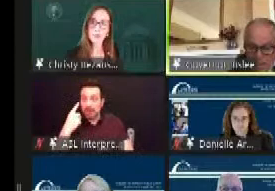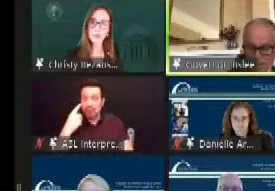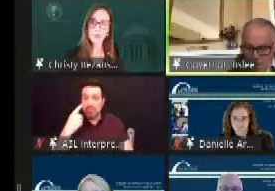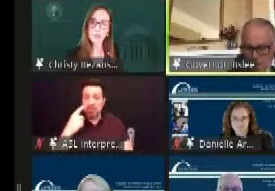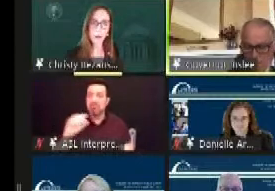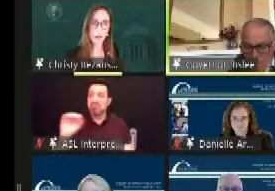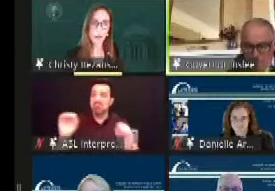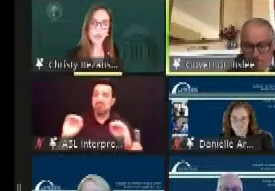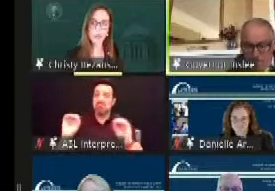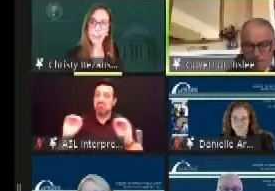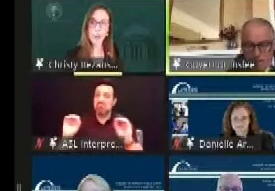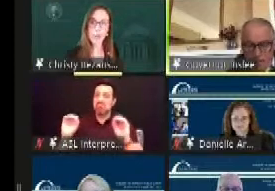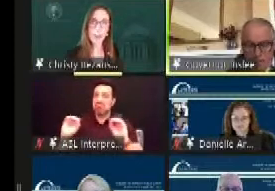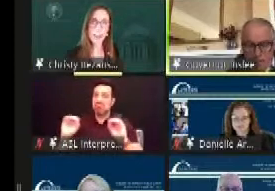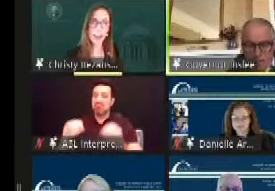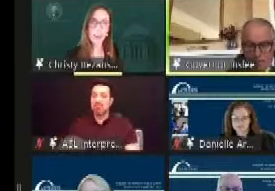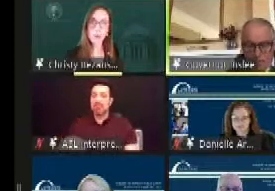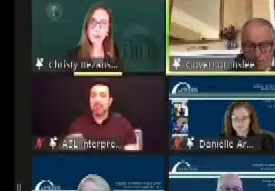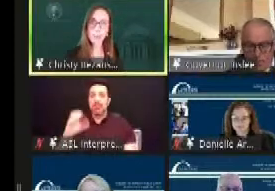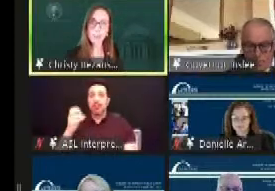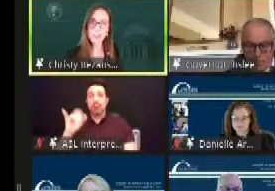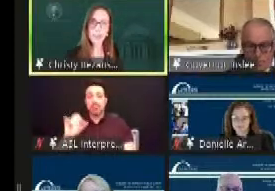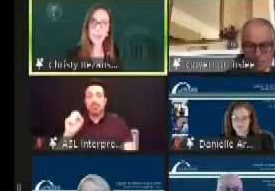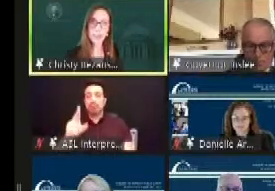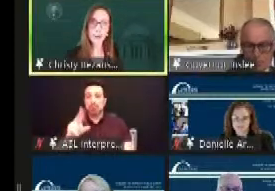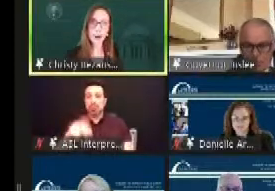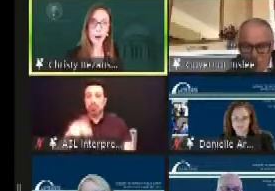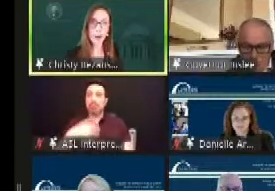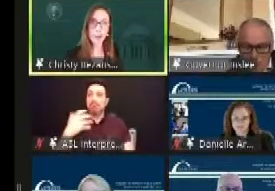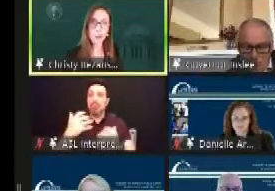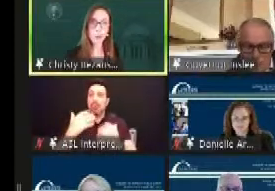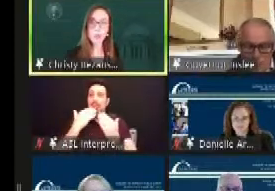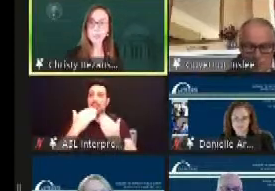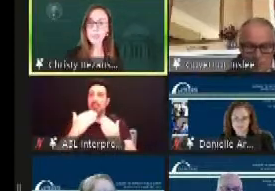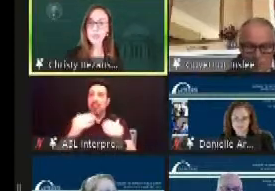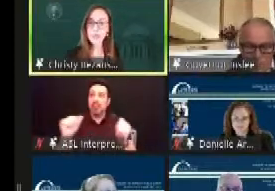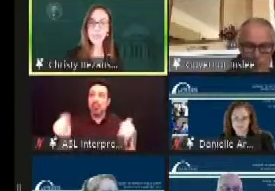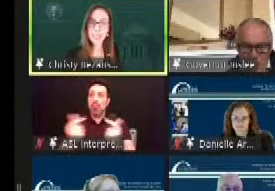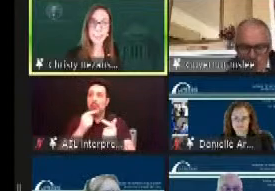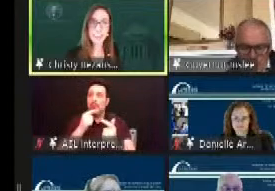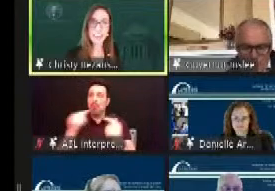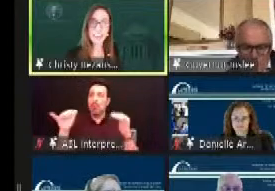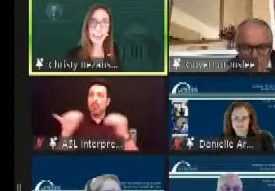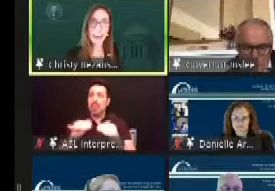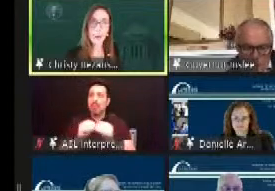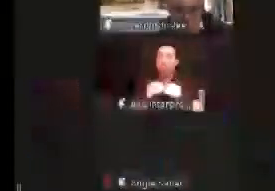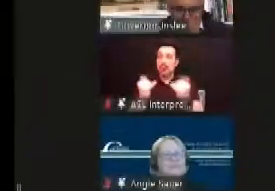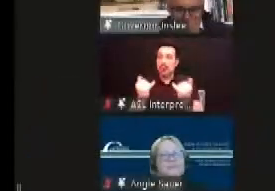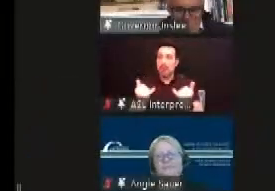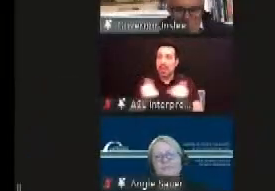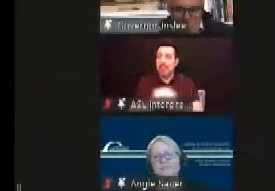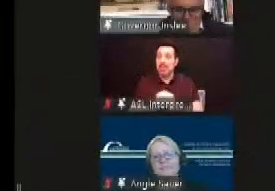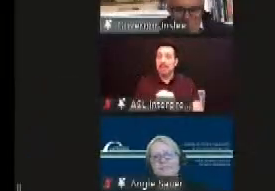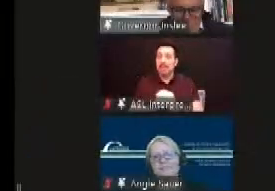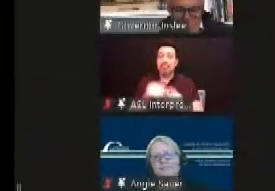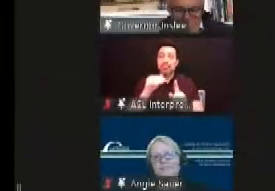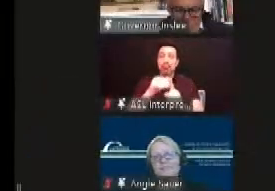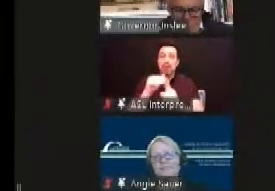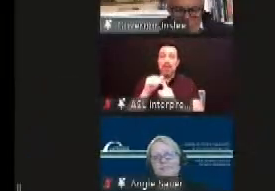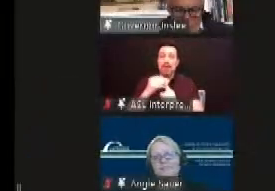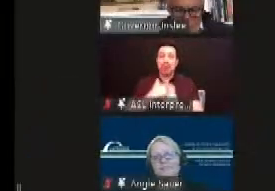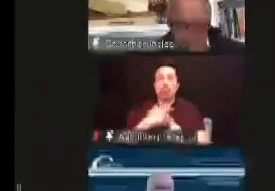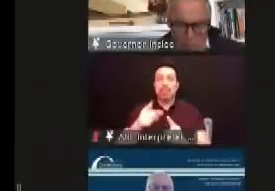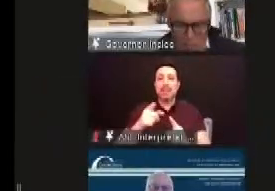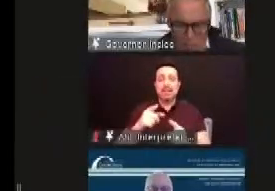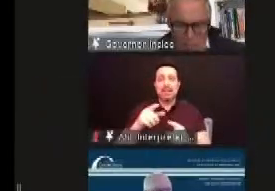moment. Okay. Well, I wanted to thank all who attended this meeting today. As a reminder, please take the